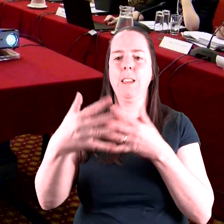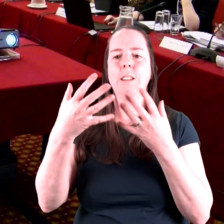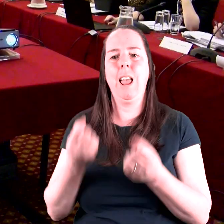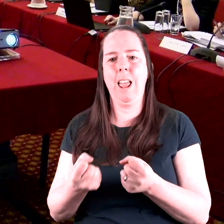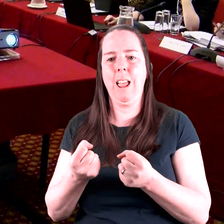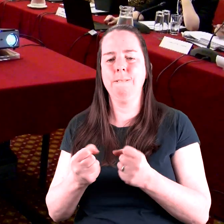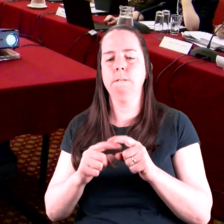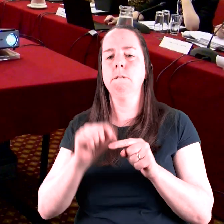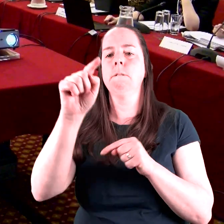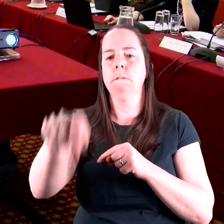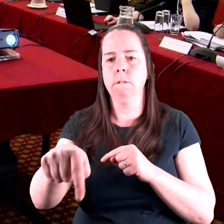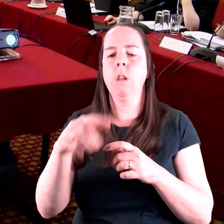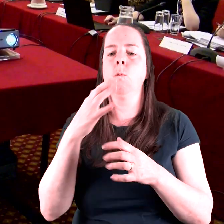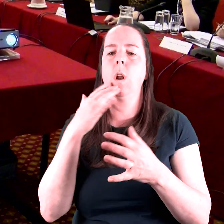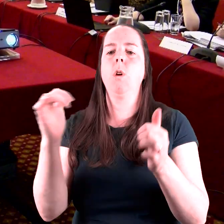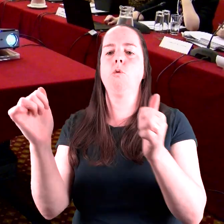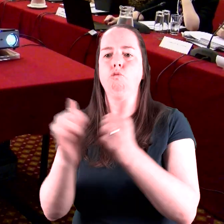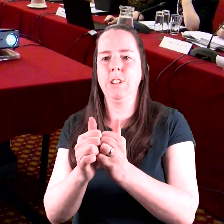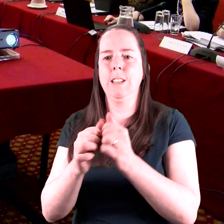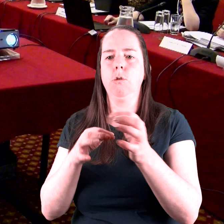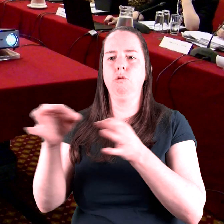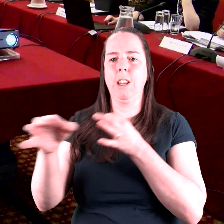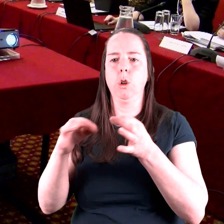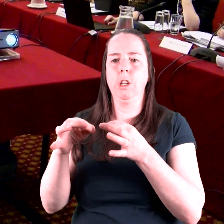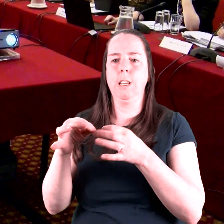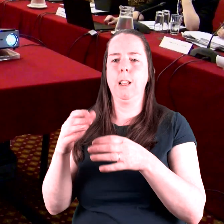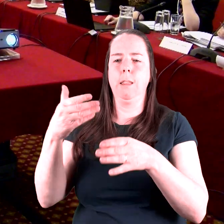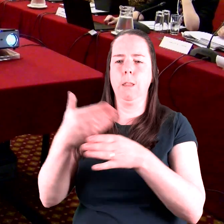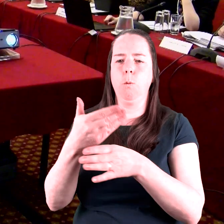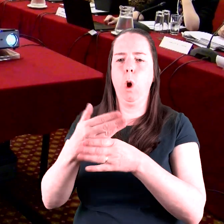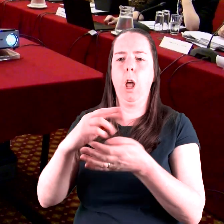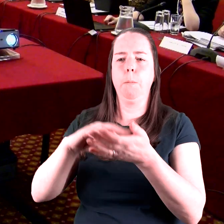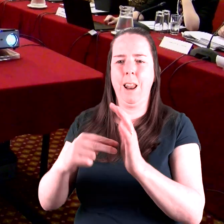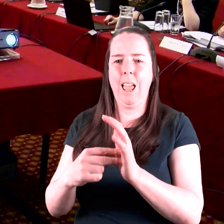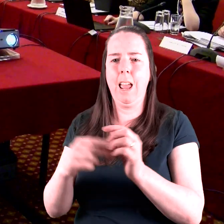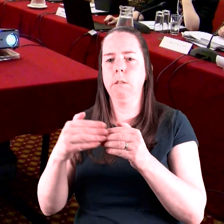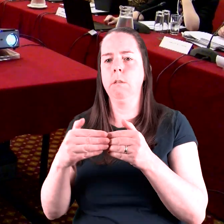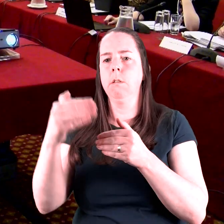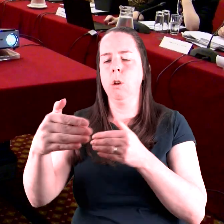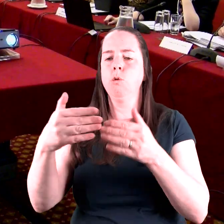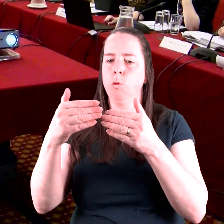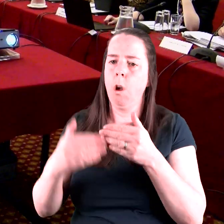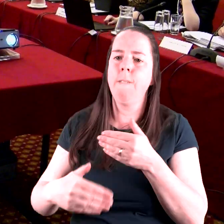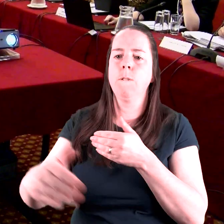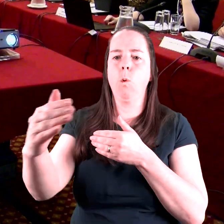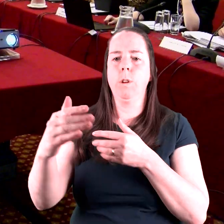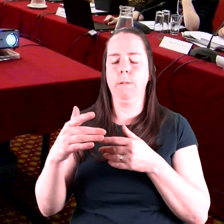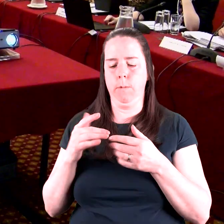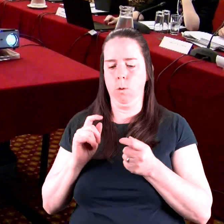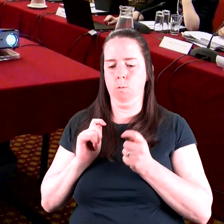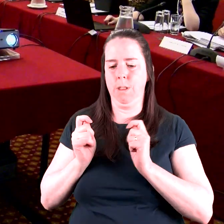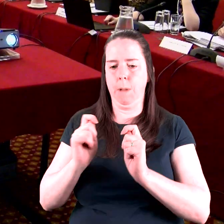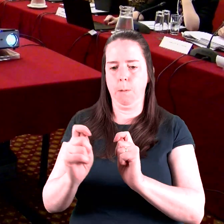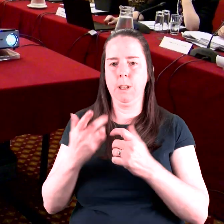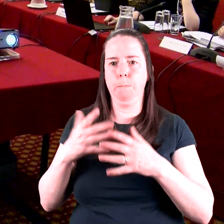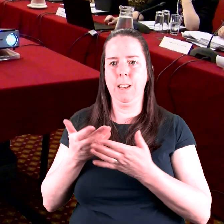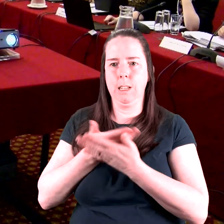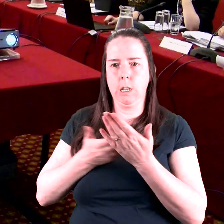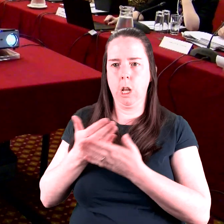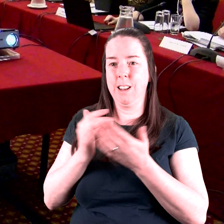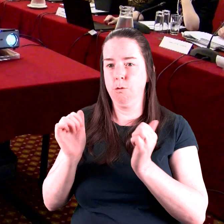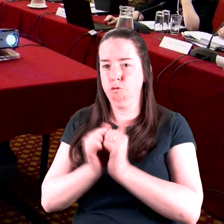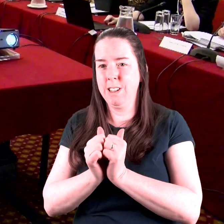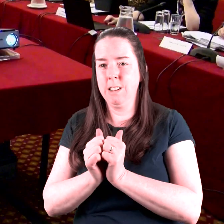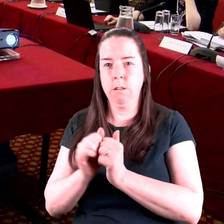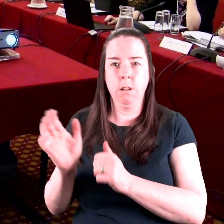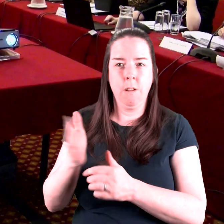to this where we agree the finalised strategy and the work plan behind it, to go forward with the amendments that we've discussed and agreed? Is